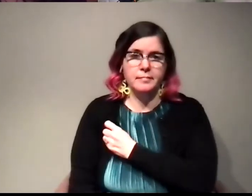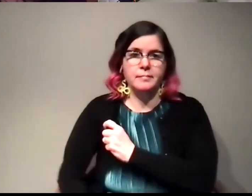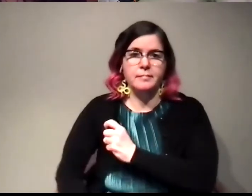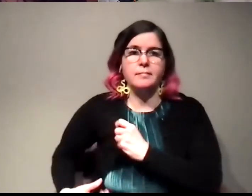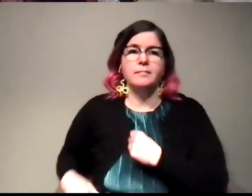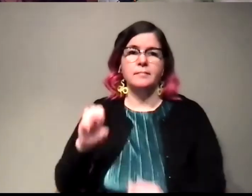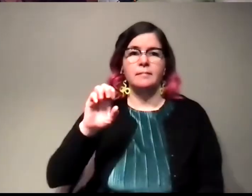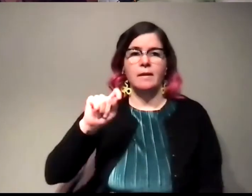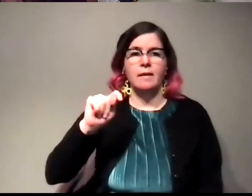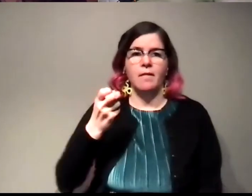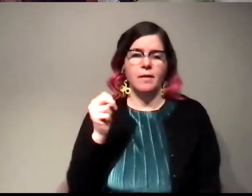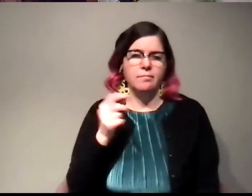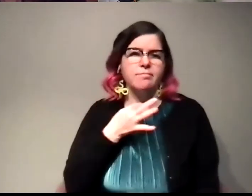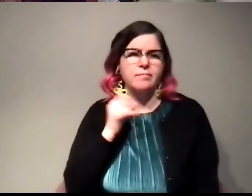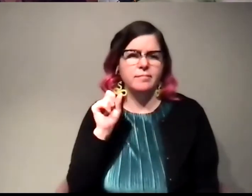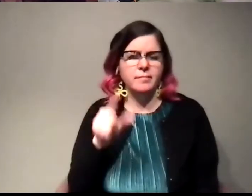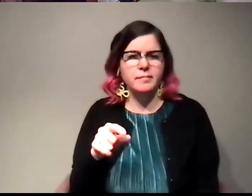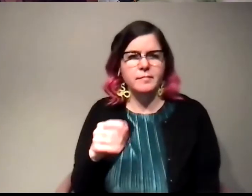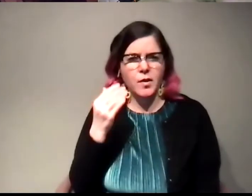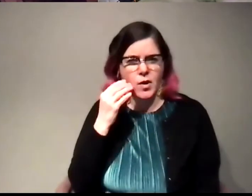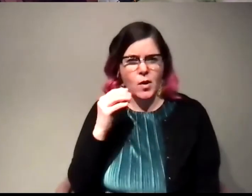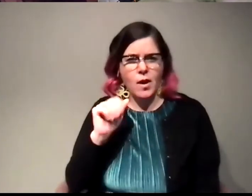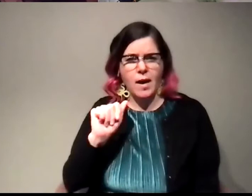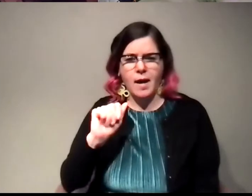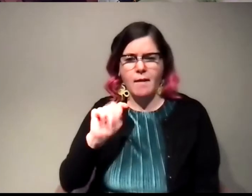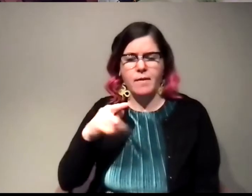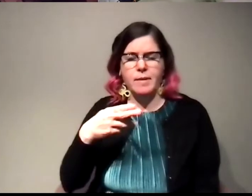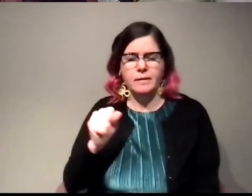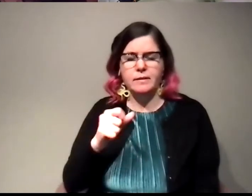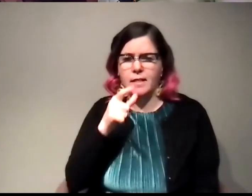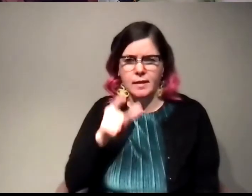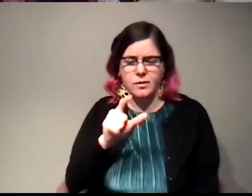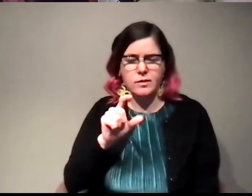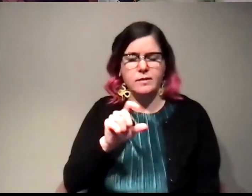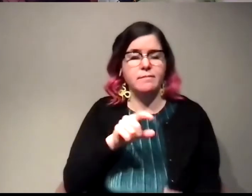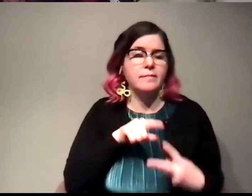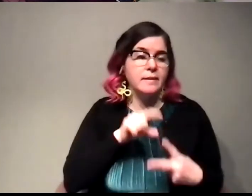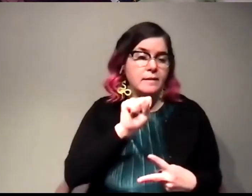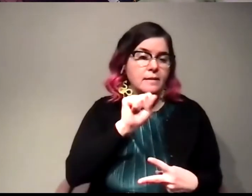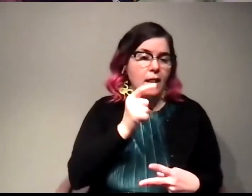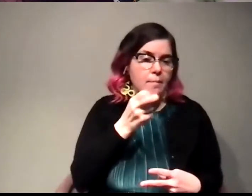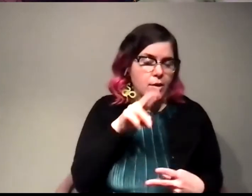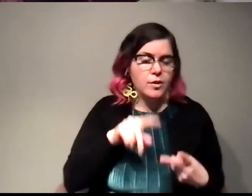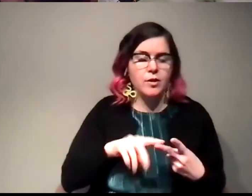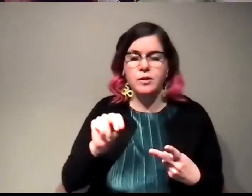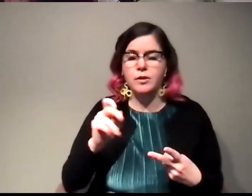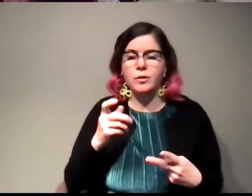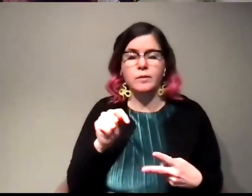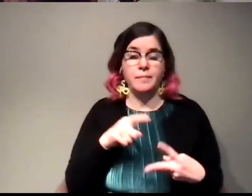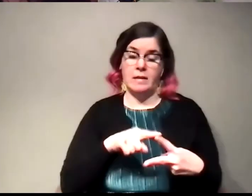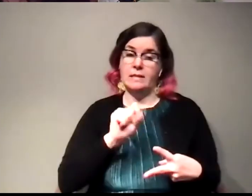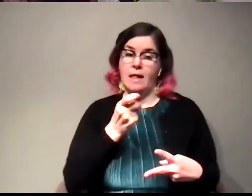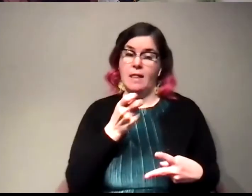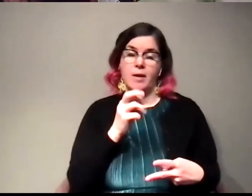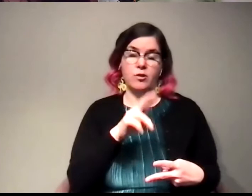Ethan asks, do you know anything about amphibious lizards like salamanders or newts? So salamanders are actually not lizards. They're